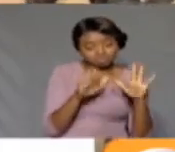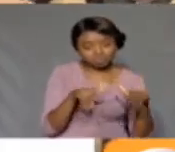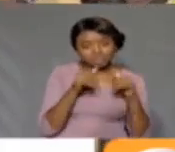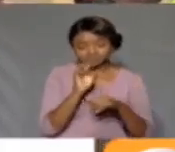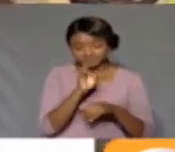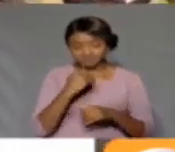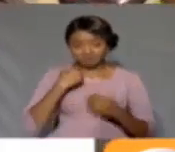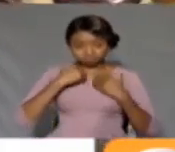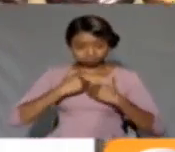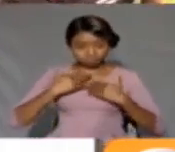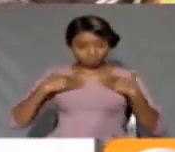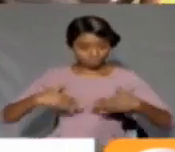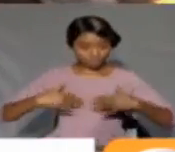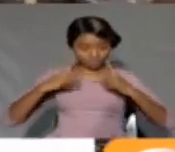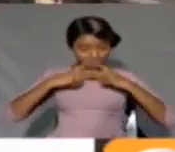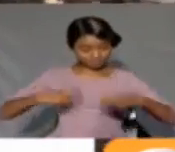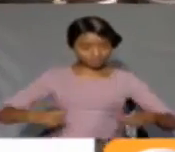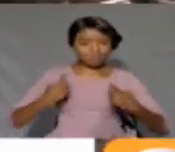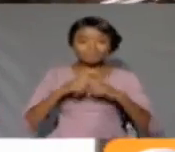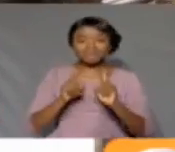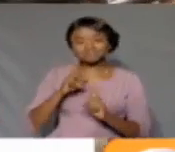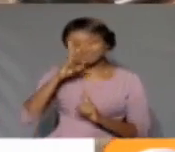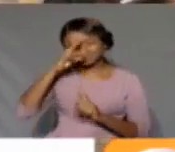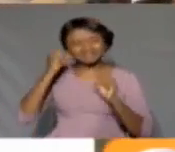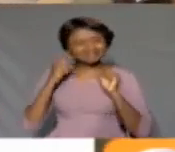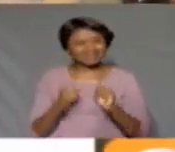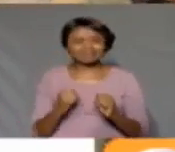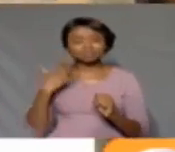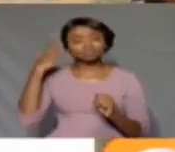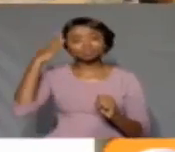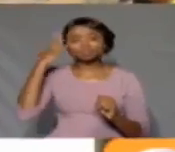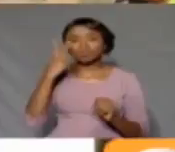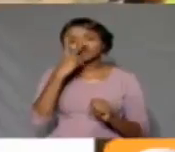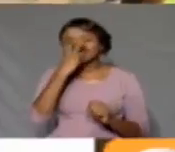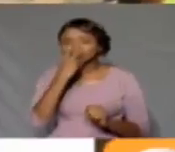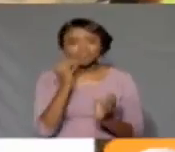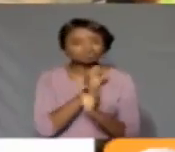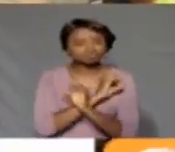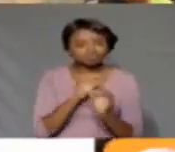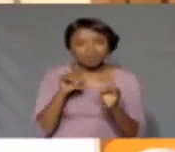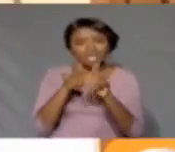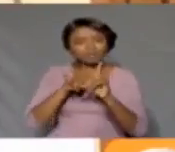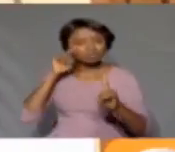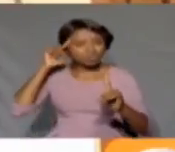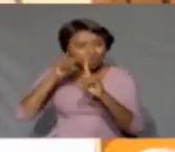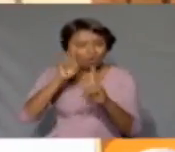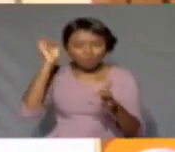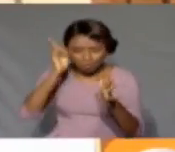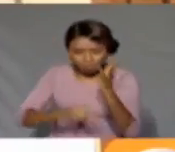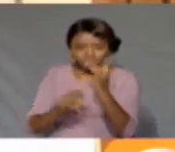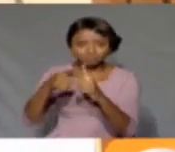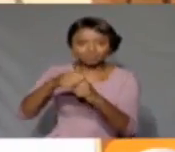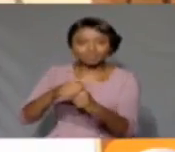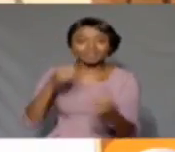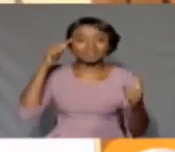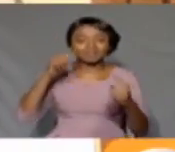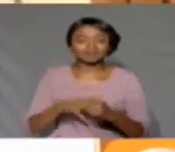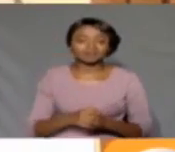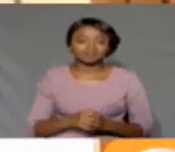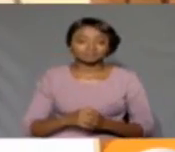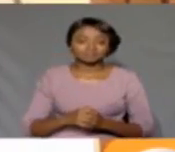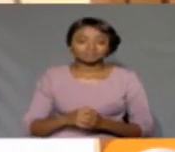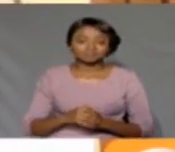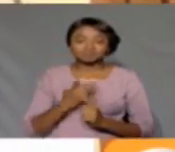autopsy, detectives were unable to close in on any crucial leads and the motive of the gruesome murder, just yet terming the